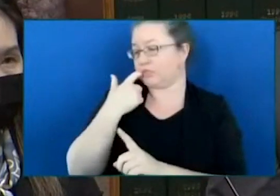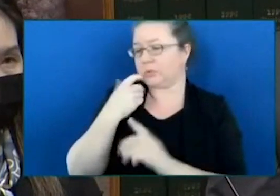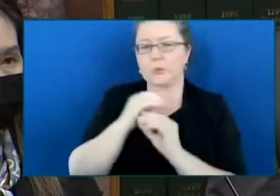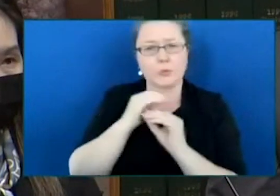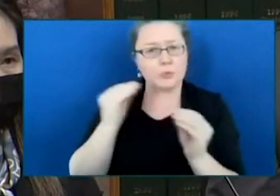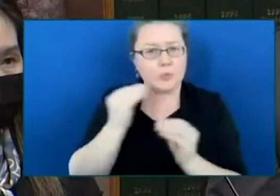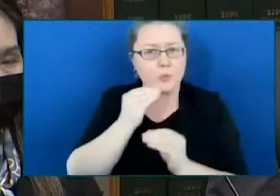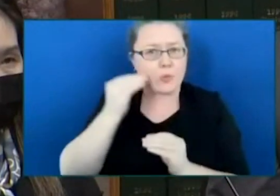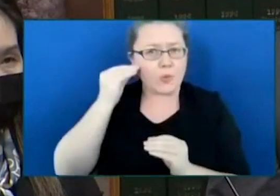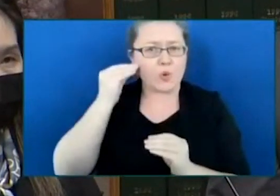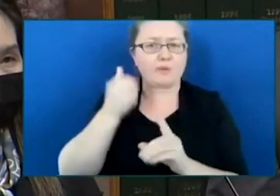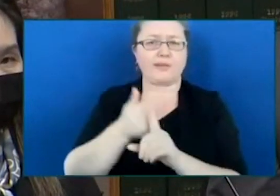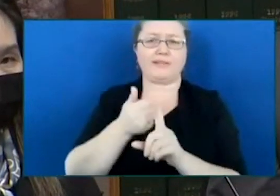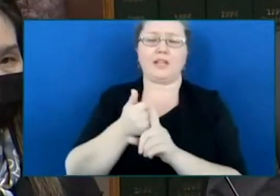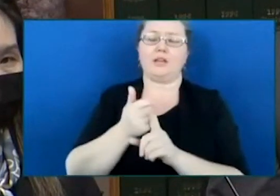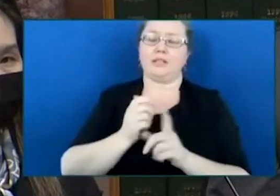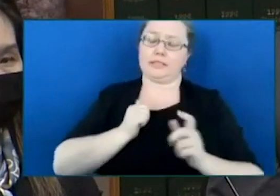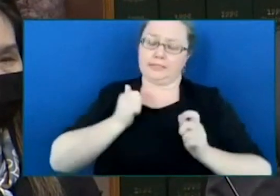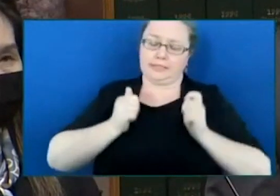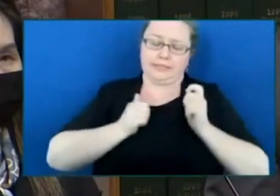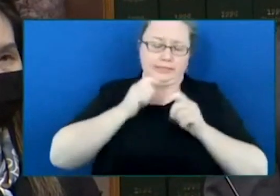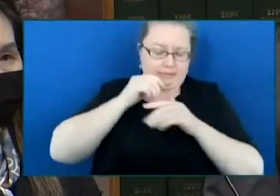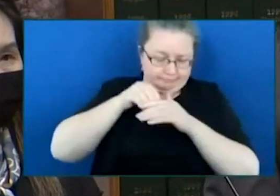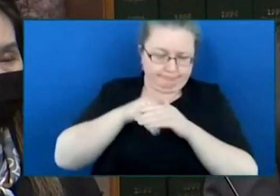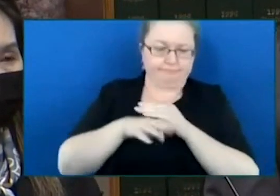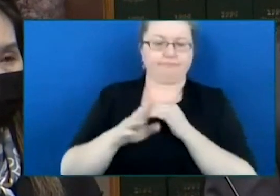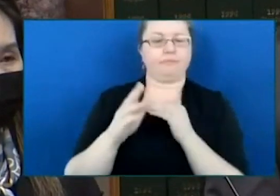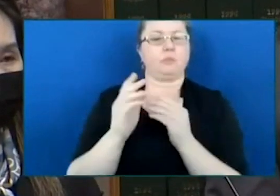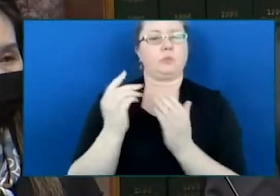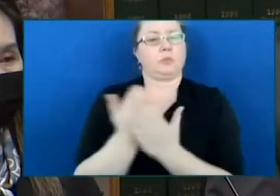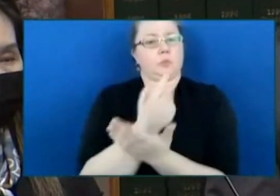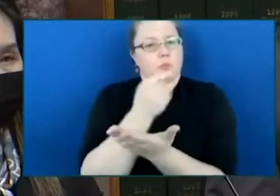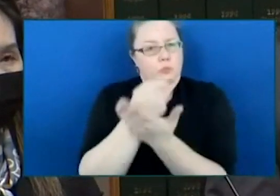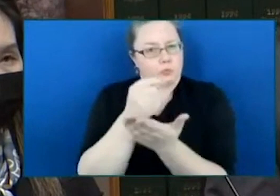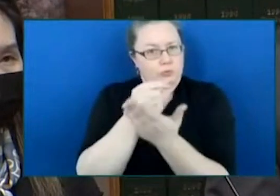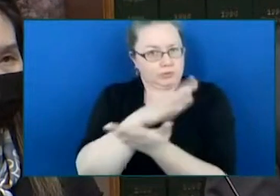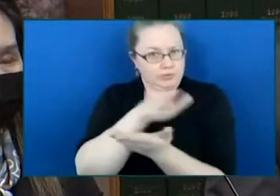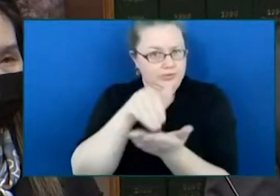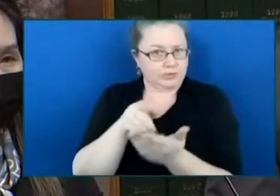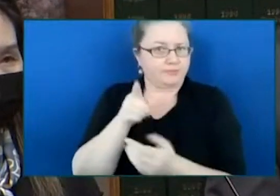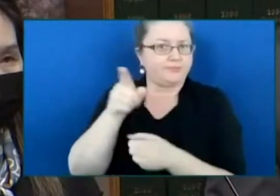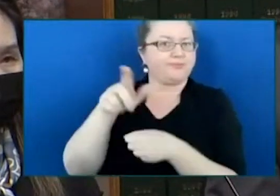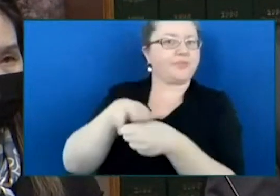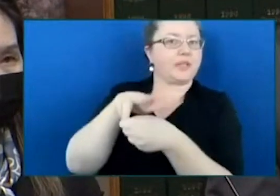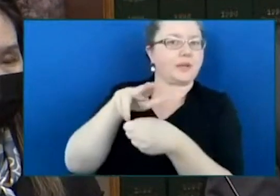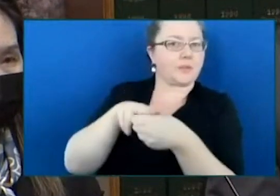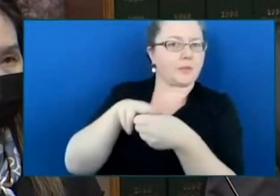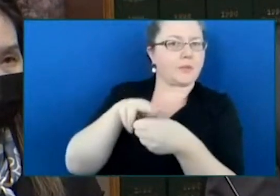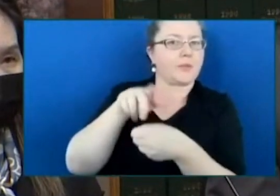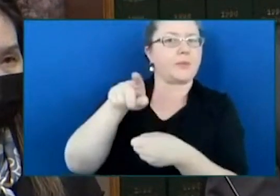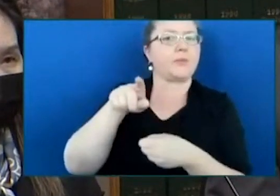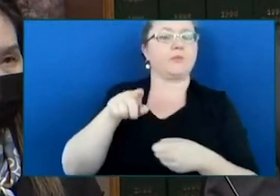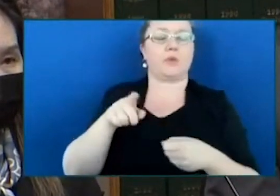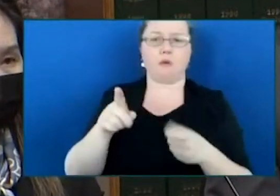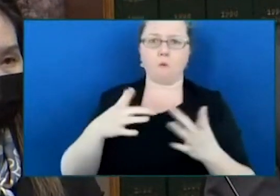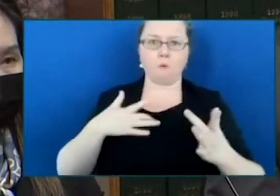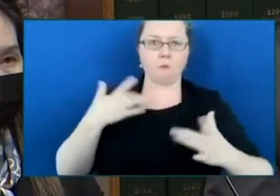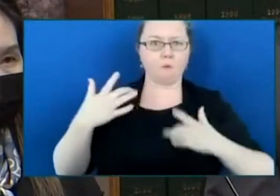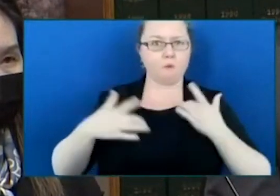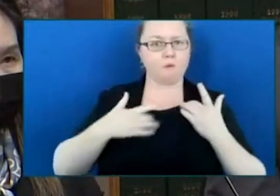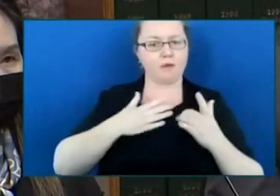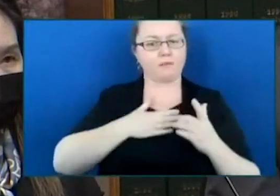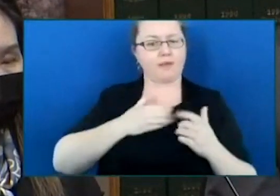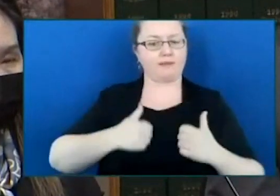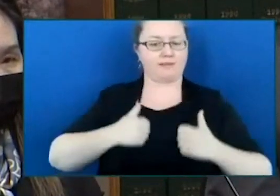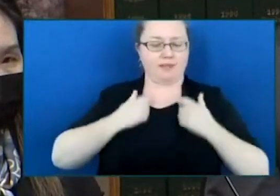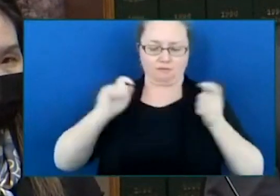treatment bed in Nanaimo. It definitely saved my life, Daniel says. He's now excited about the future and plans to take things one step at a